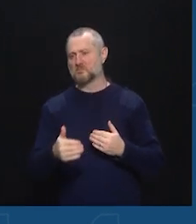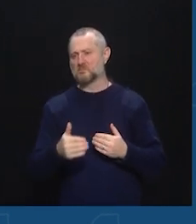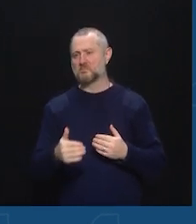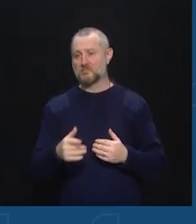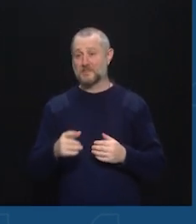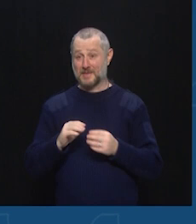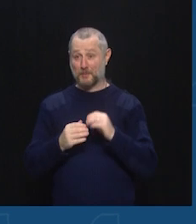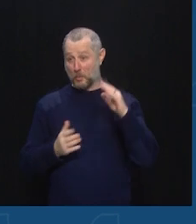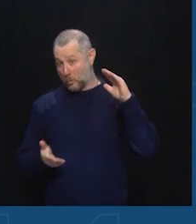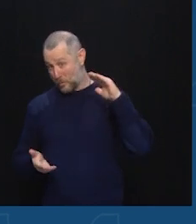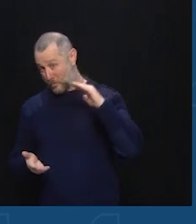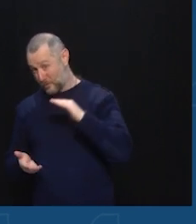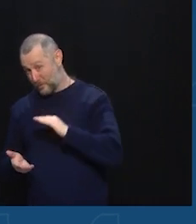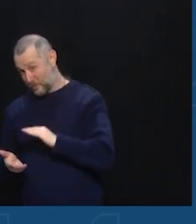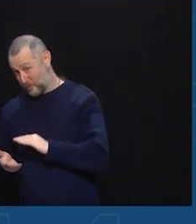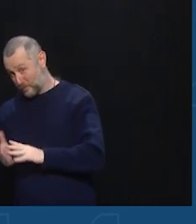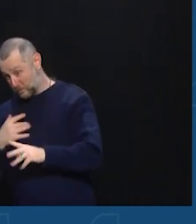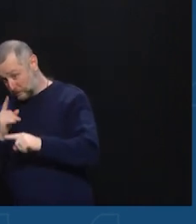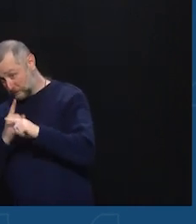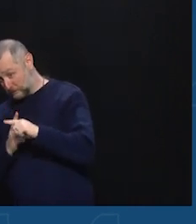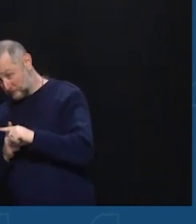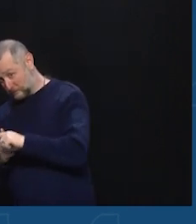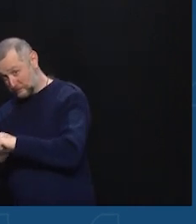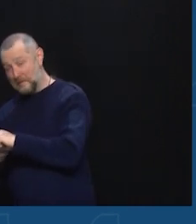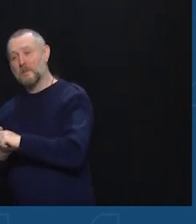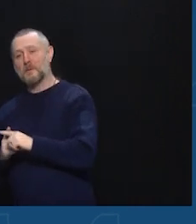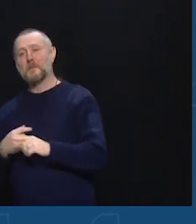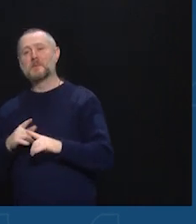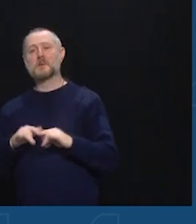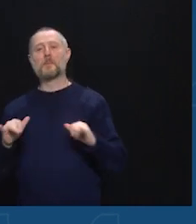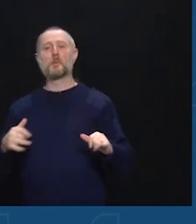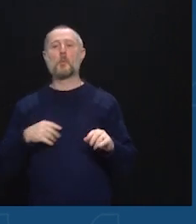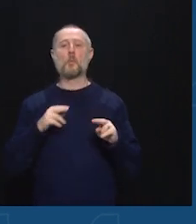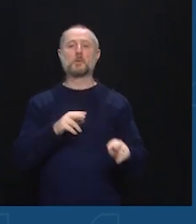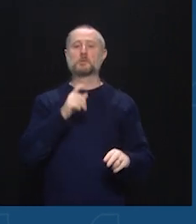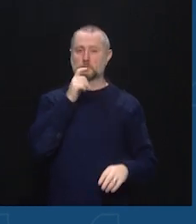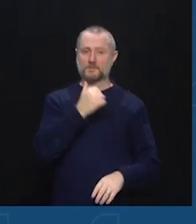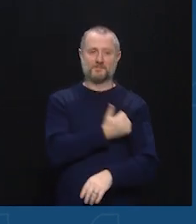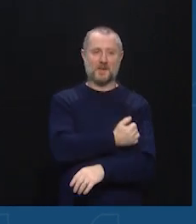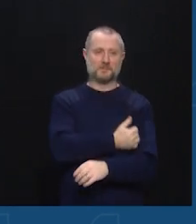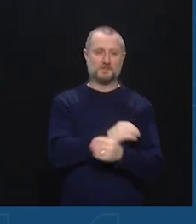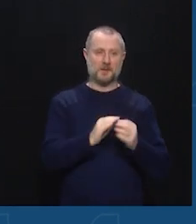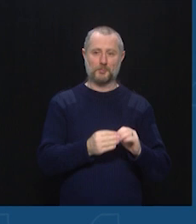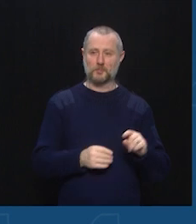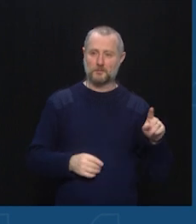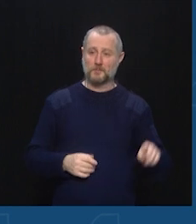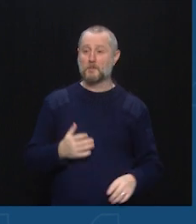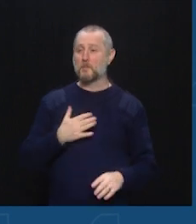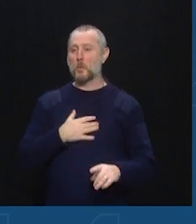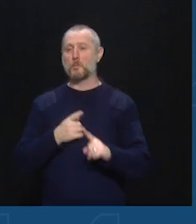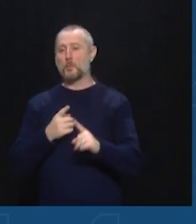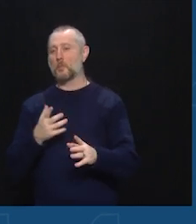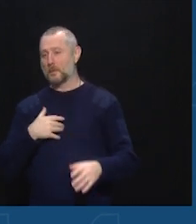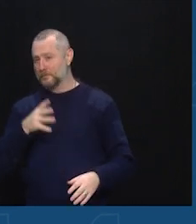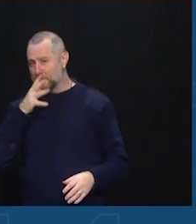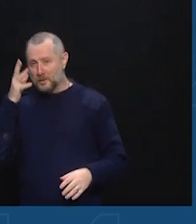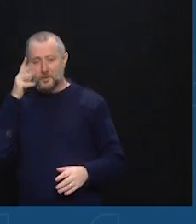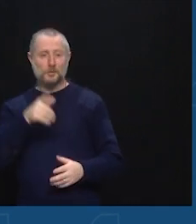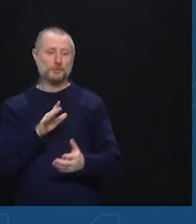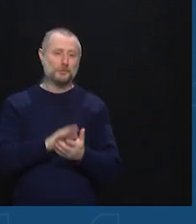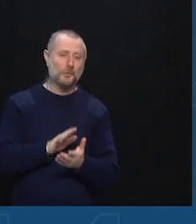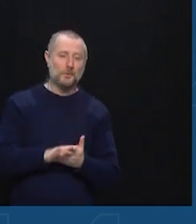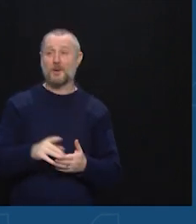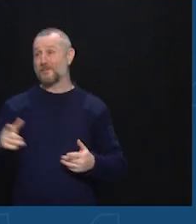progressing. But I'm also watching vaccination rates. So that's a message to all parents and school leaders and teachers